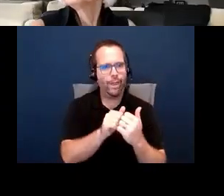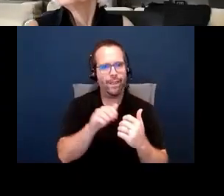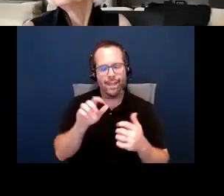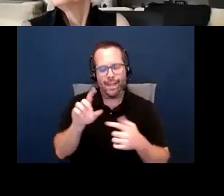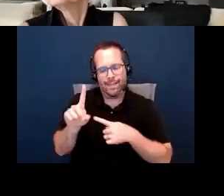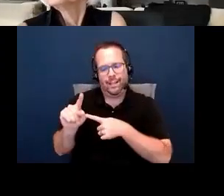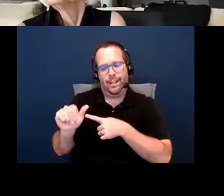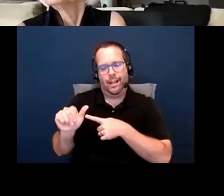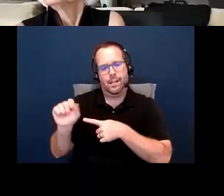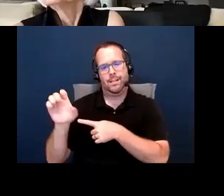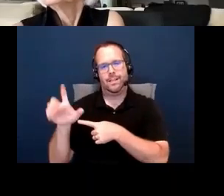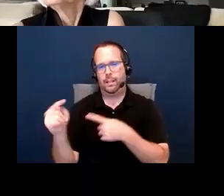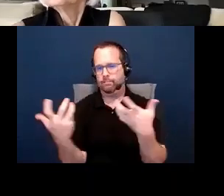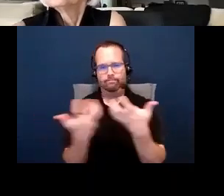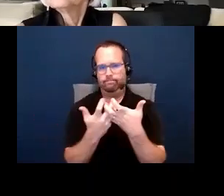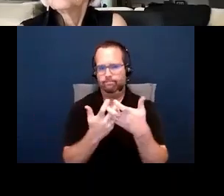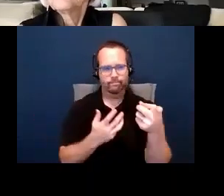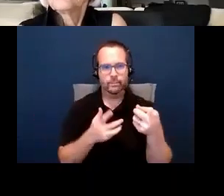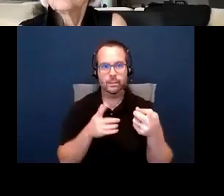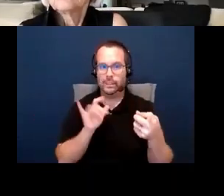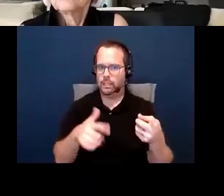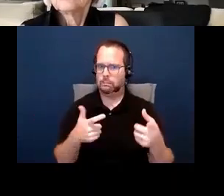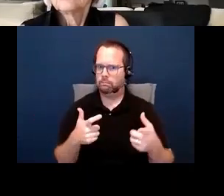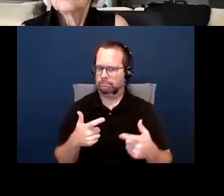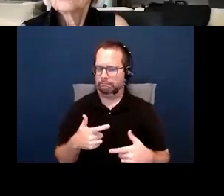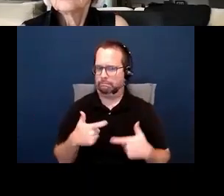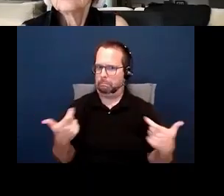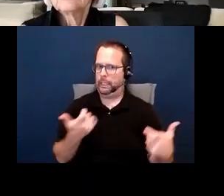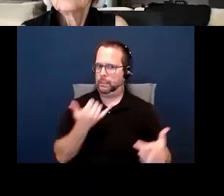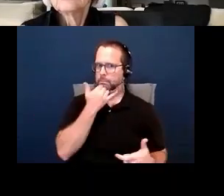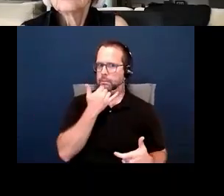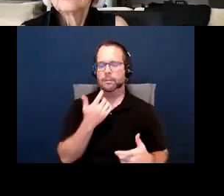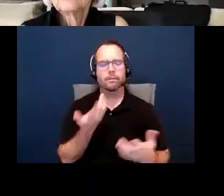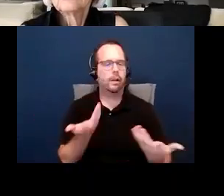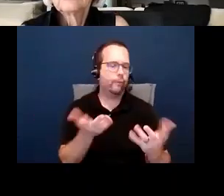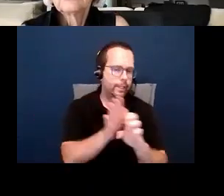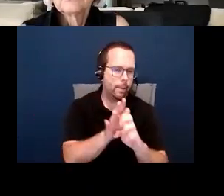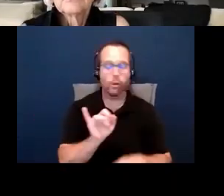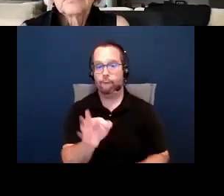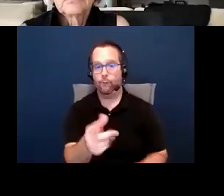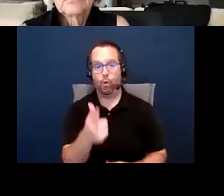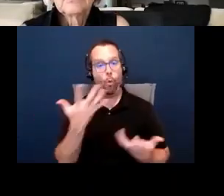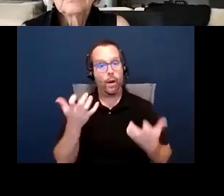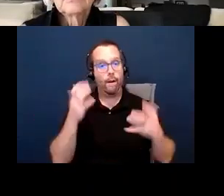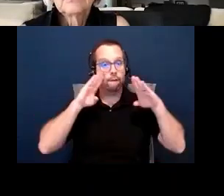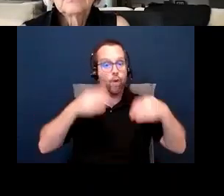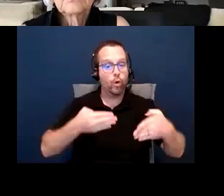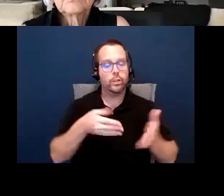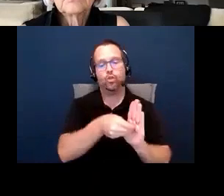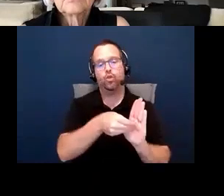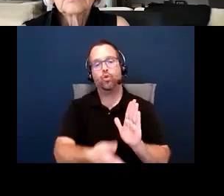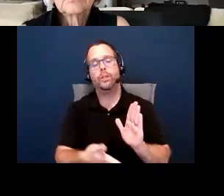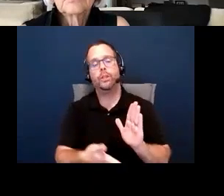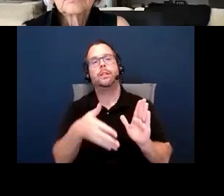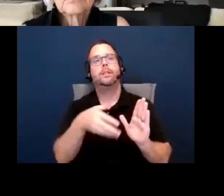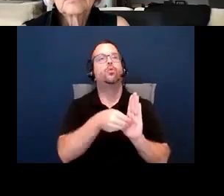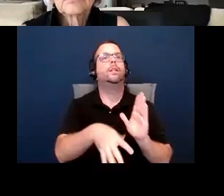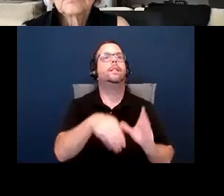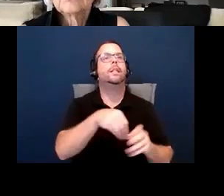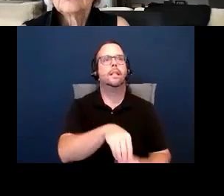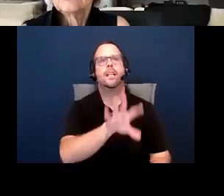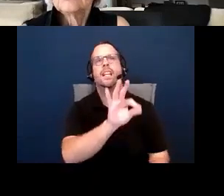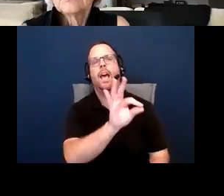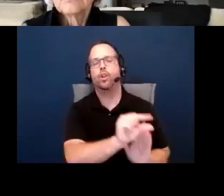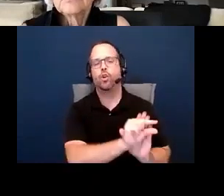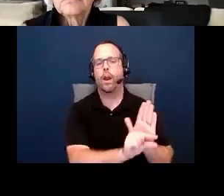that's a big one. So if you really know that you're focusing on, say, students in 9th grade, for